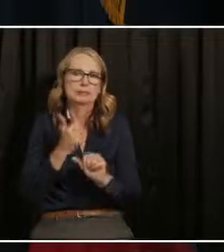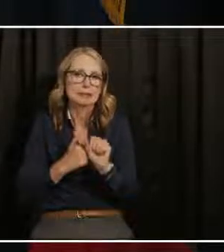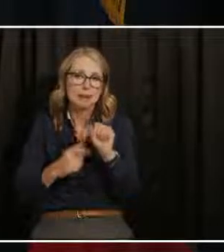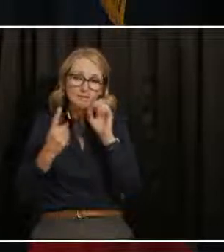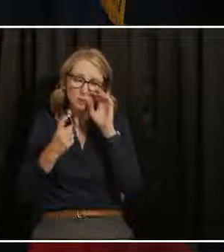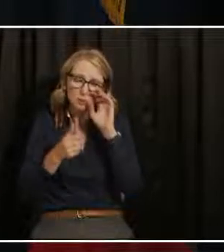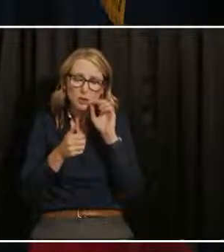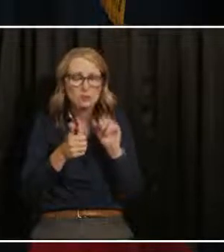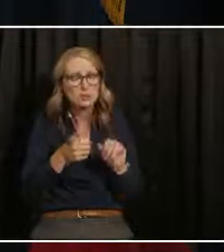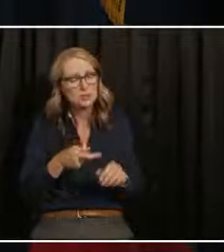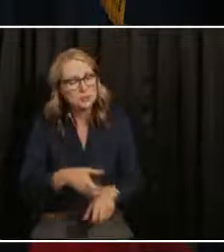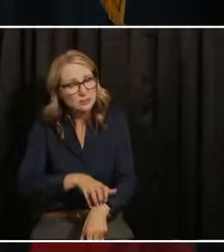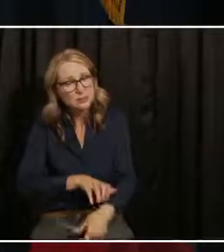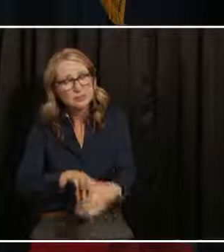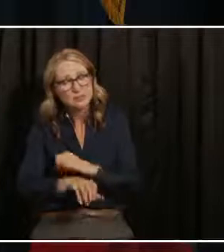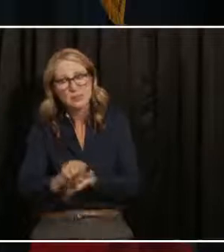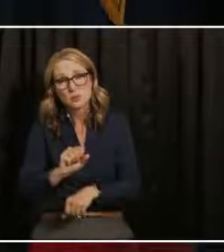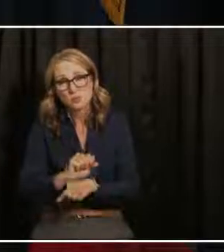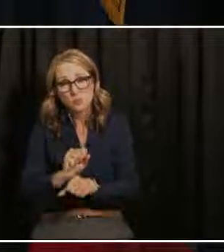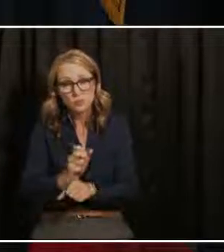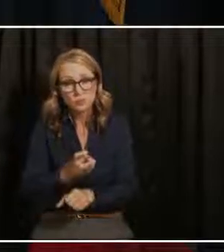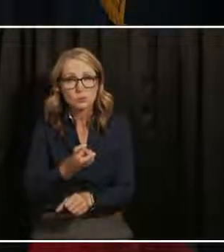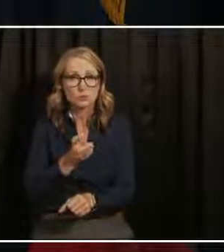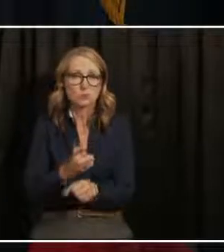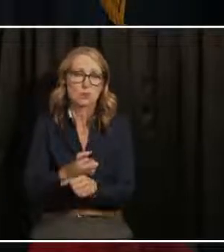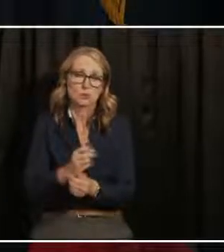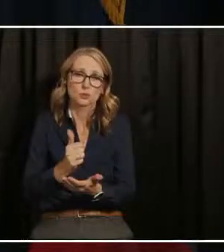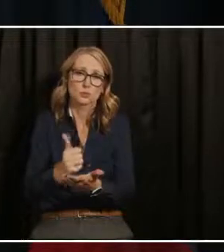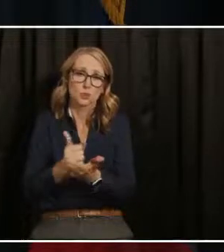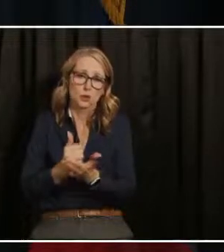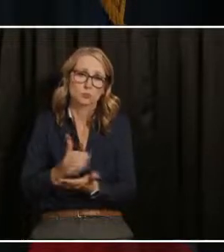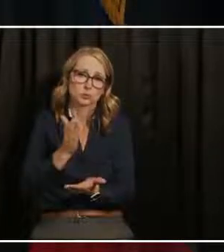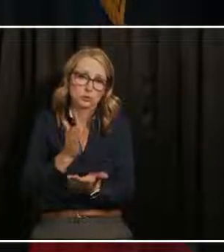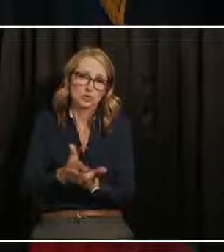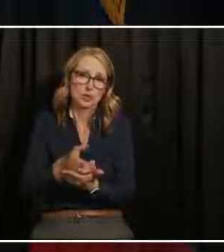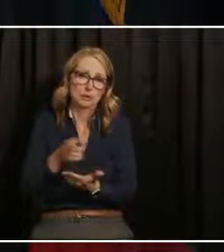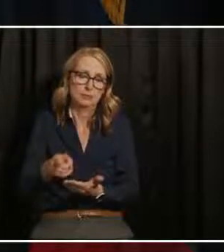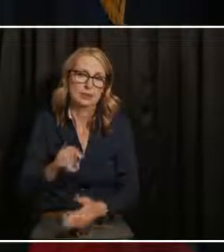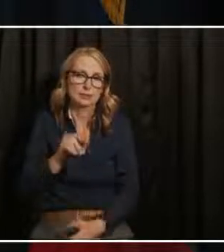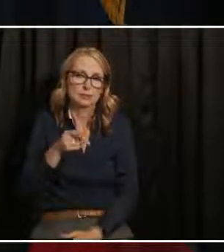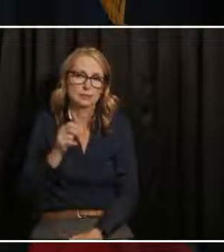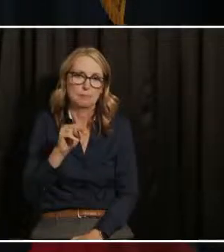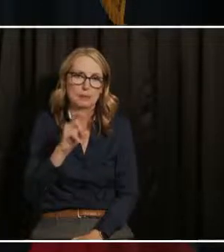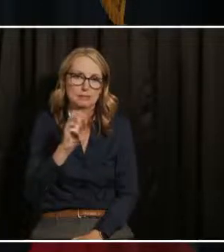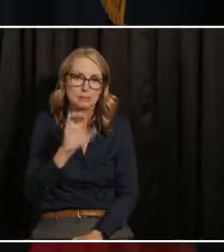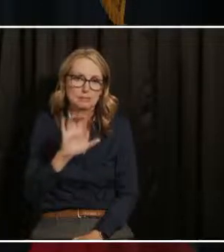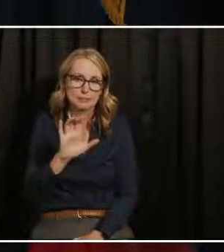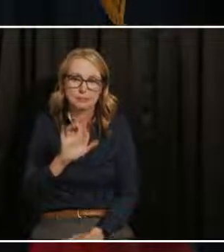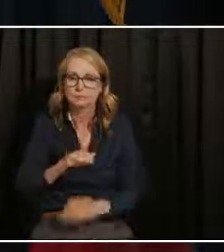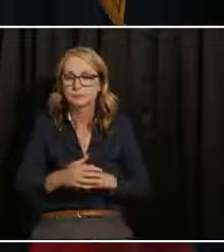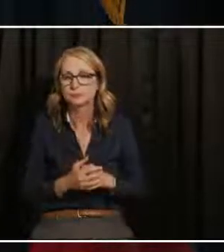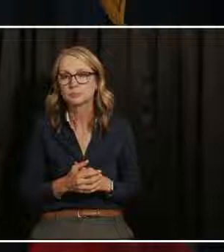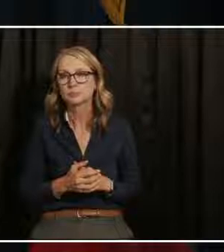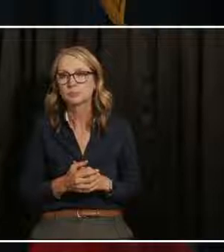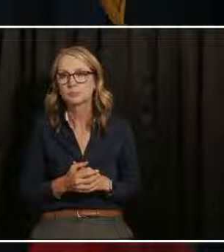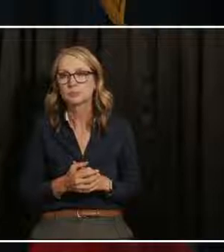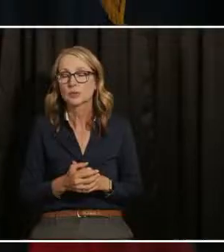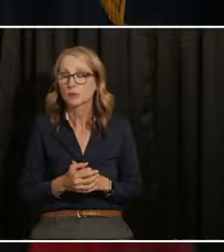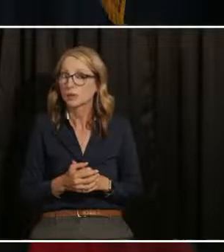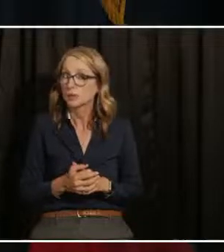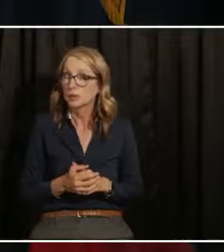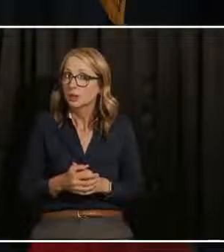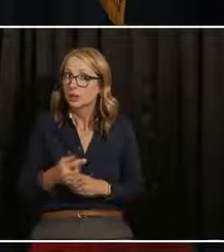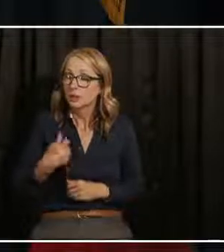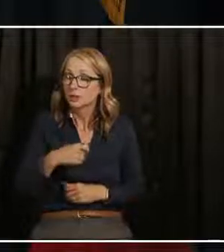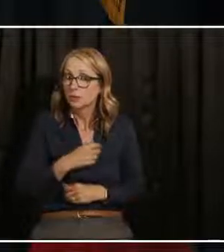has worked so hard to help end this pandemic. And on that note, there's a lot of progress being made